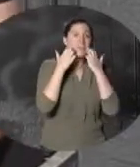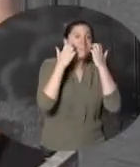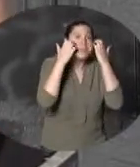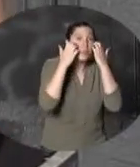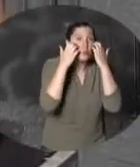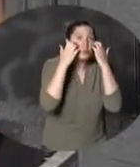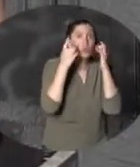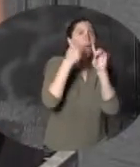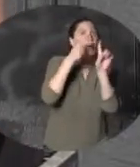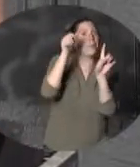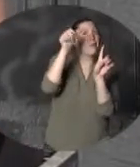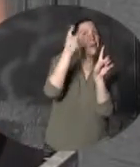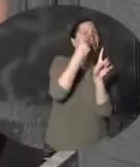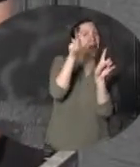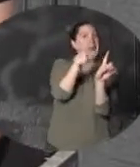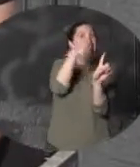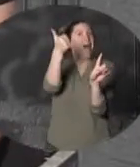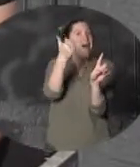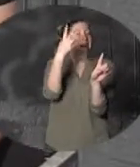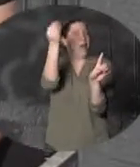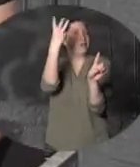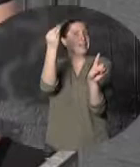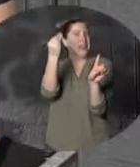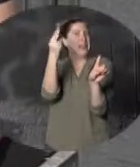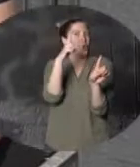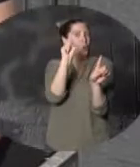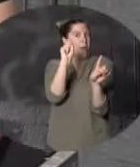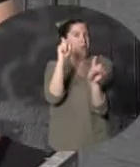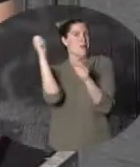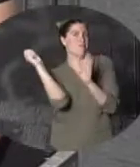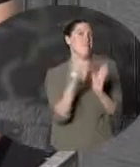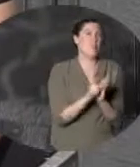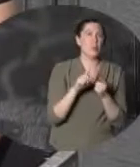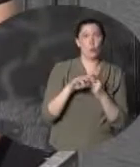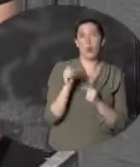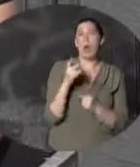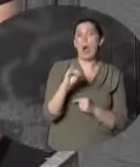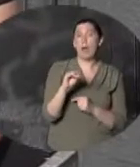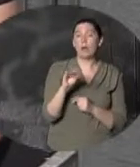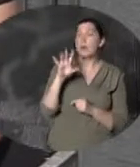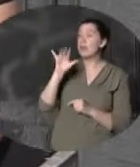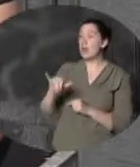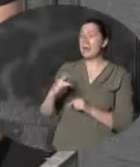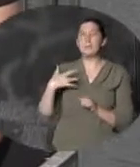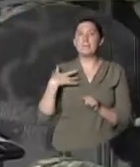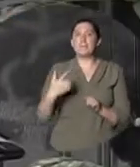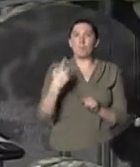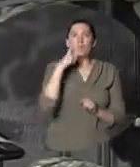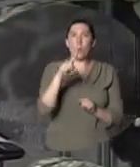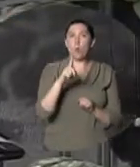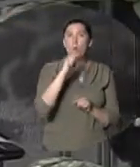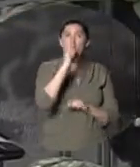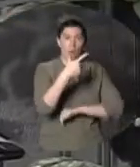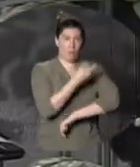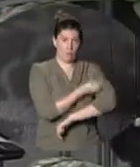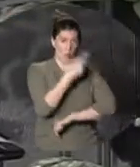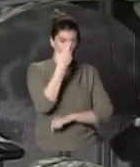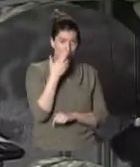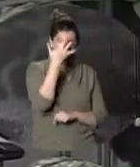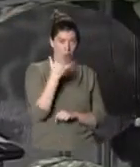somewhere outside the United States, and then they brought it back to Ohio. So the trend of not vaccinating is why measles has come